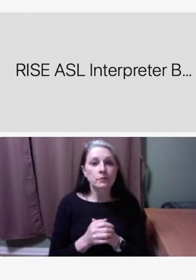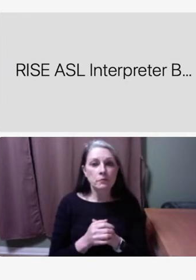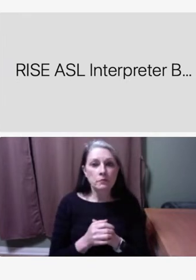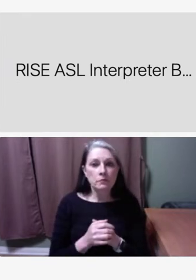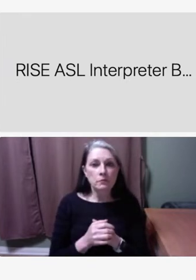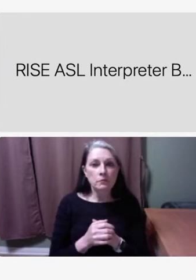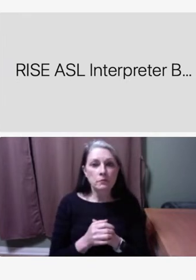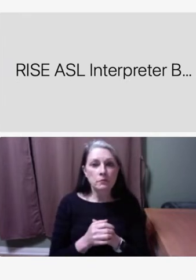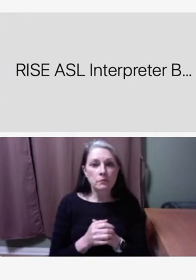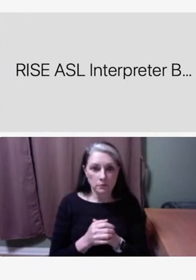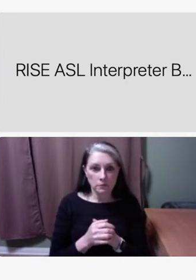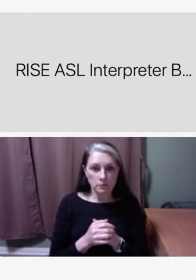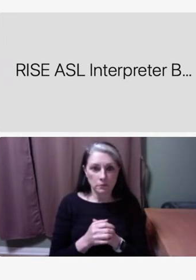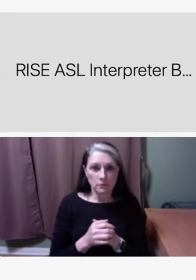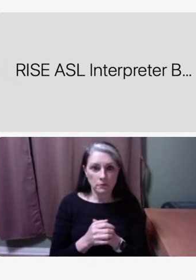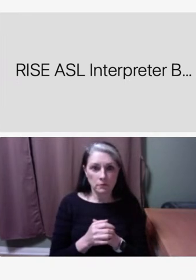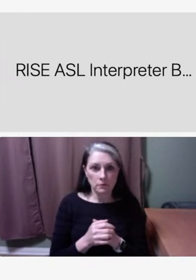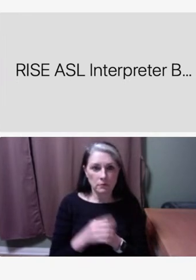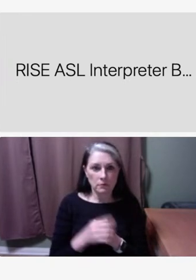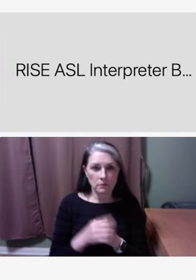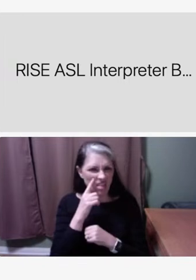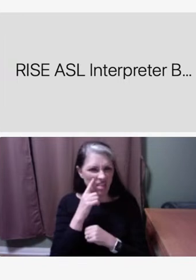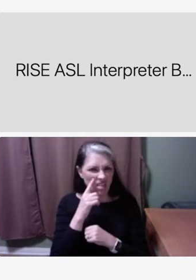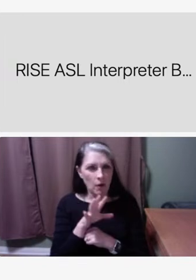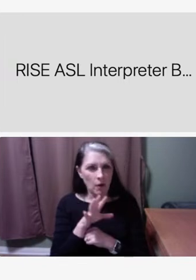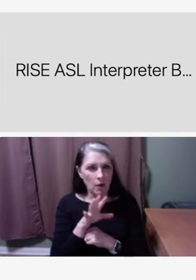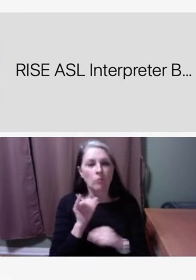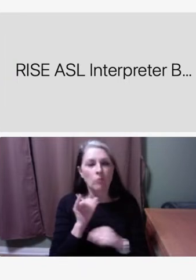I think this skips. Okay, sorry. Which was learning.